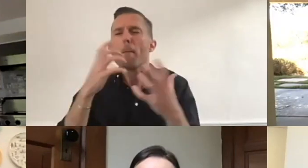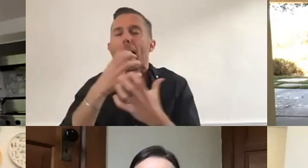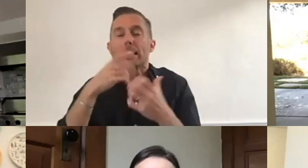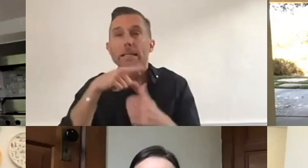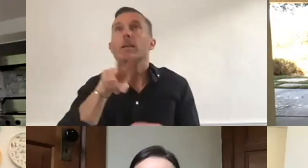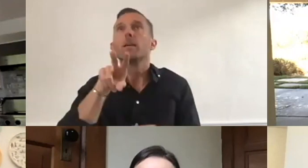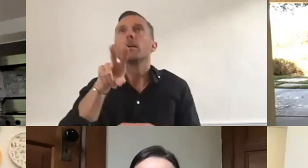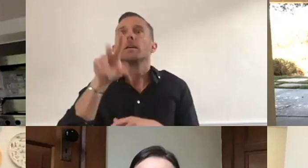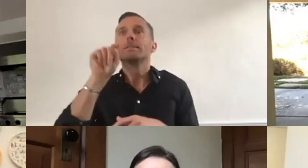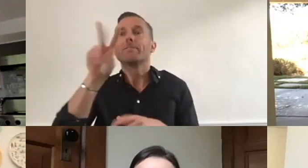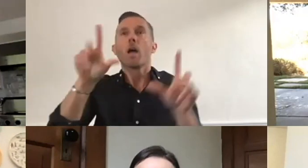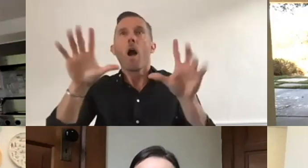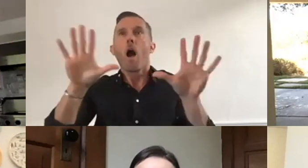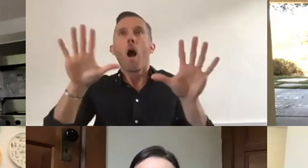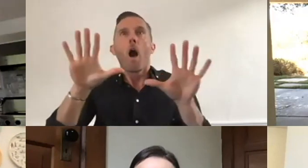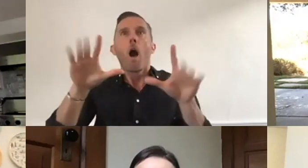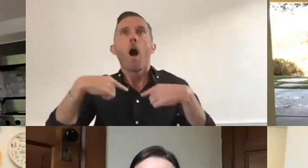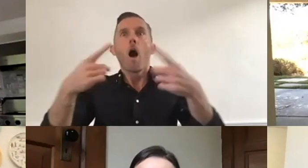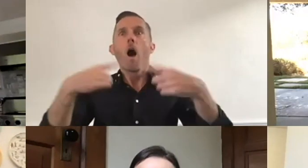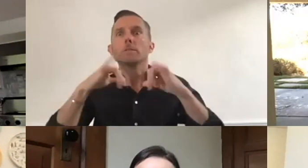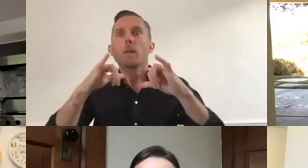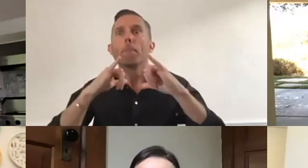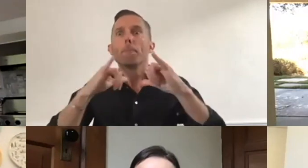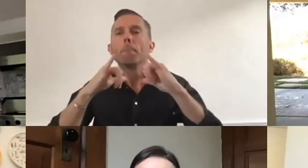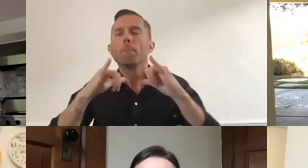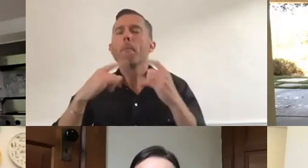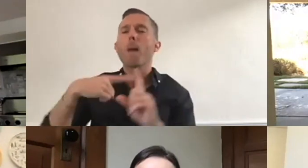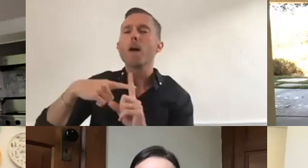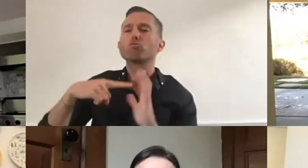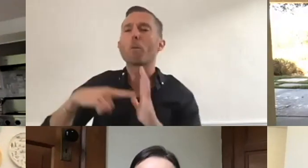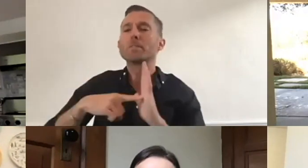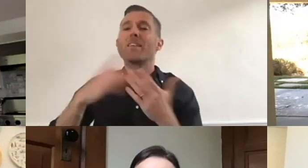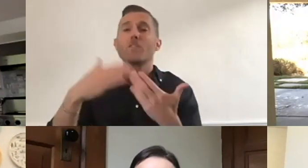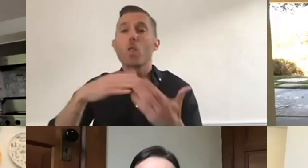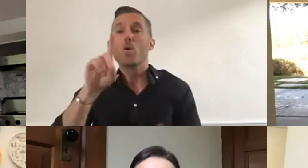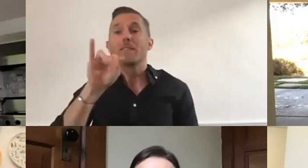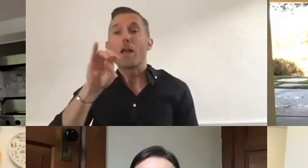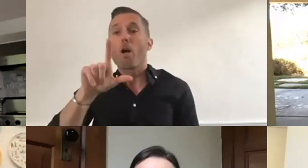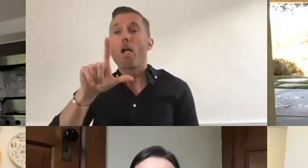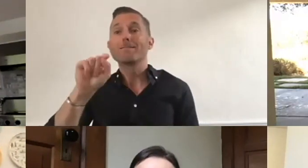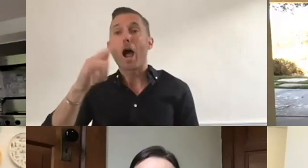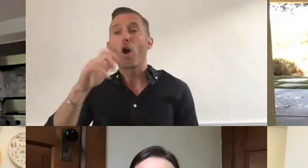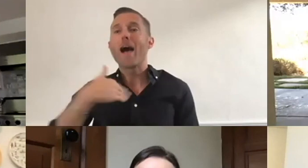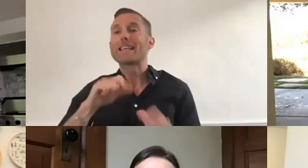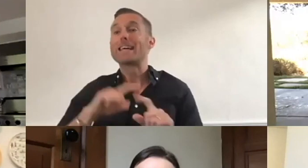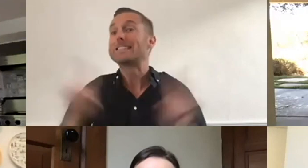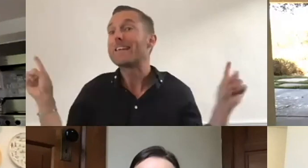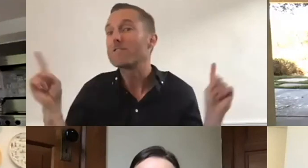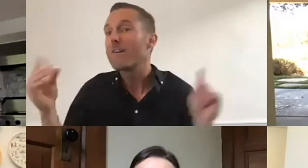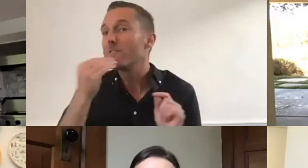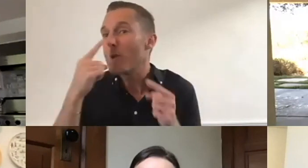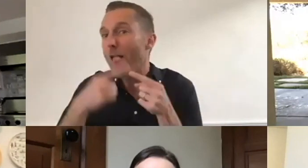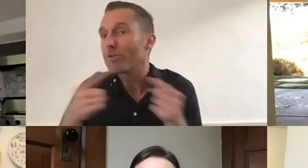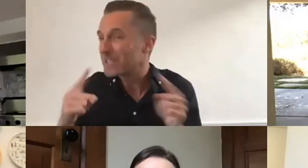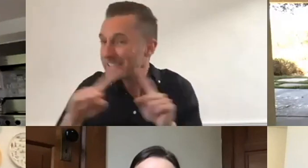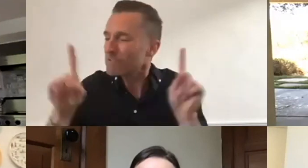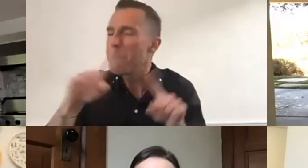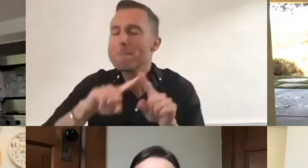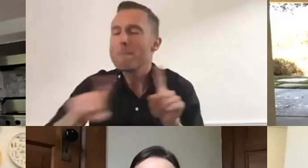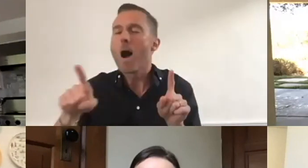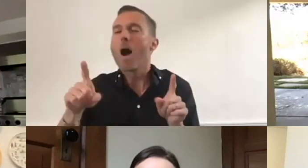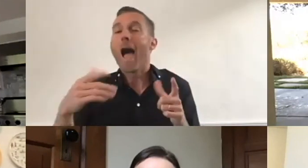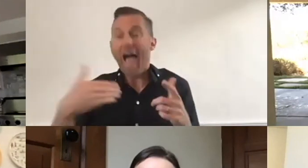positive impact that representation can have. And even though Daniel Tiger has a different food allergy than what my son has, just